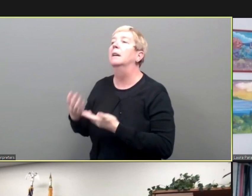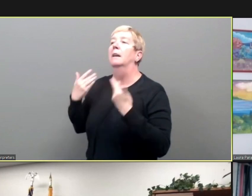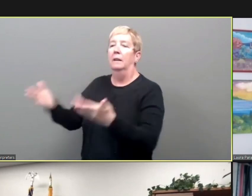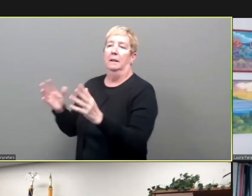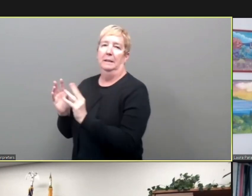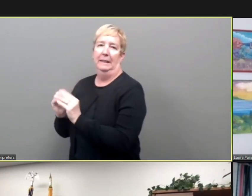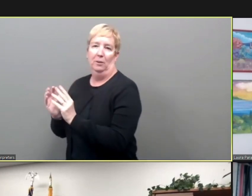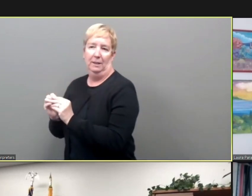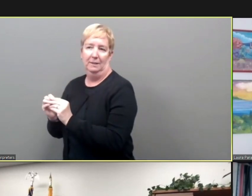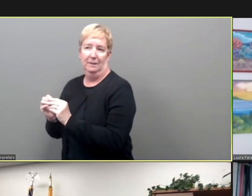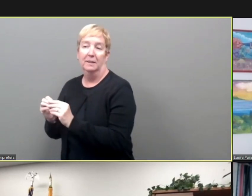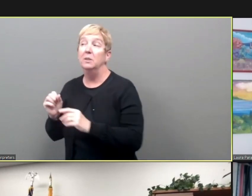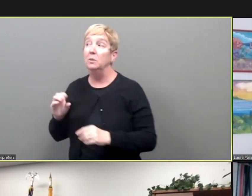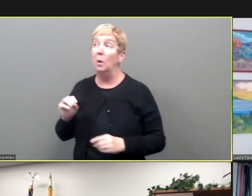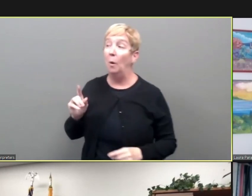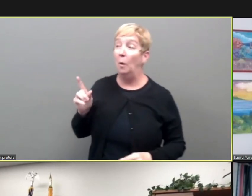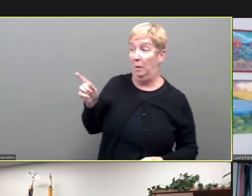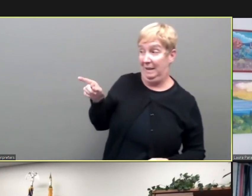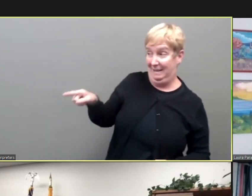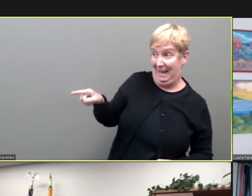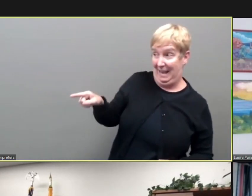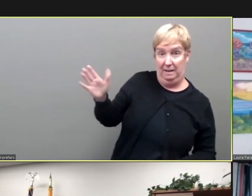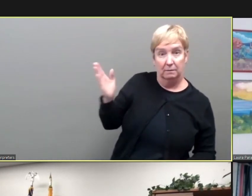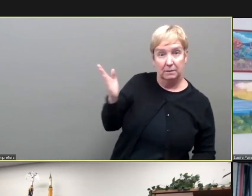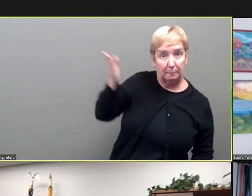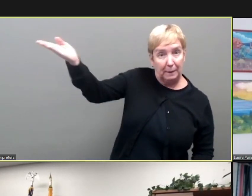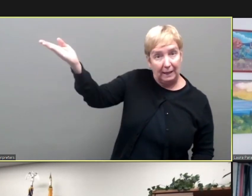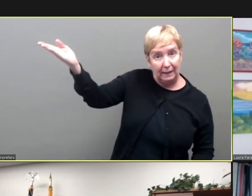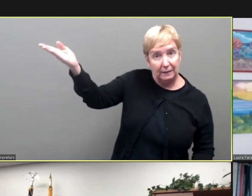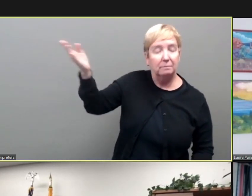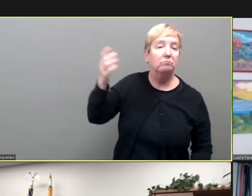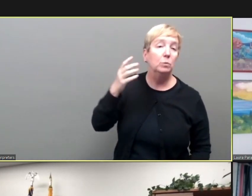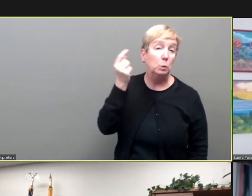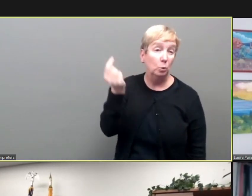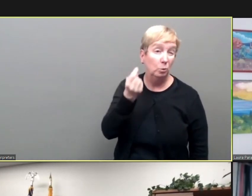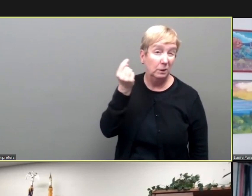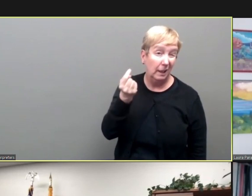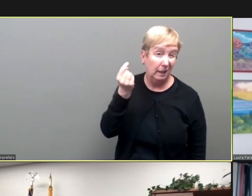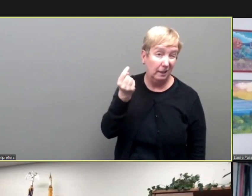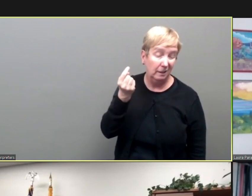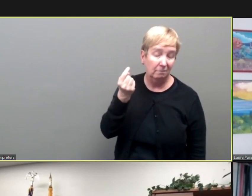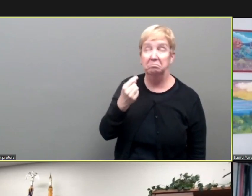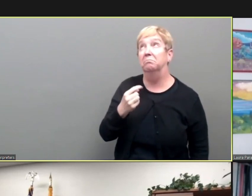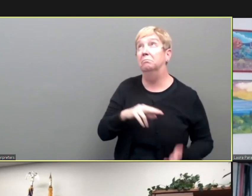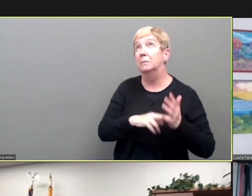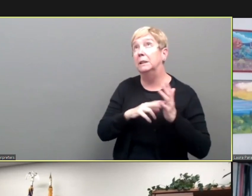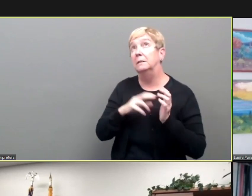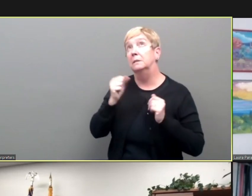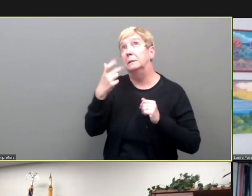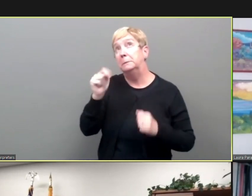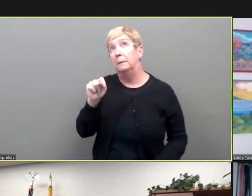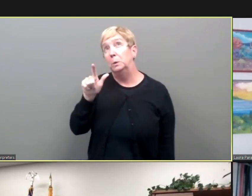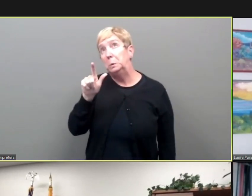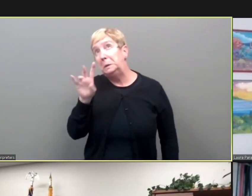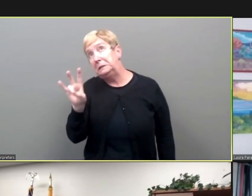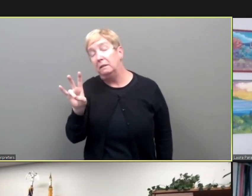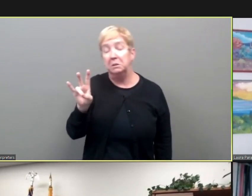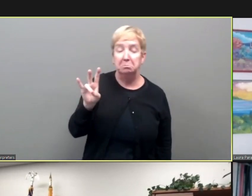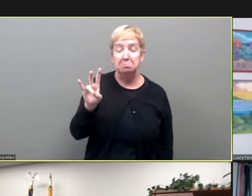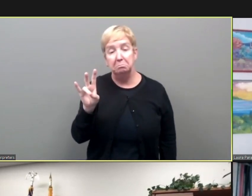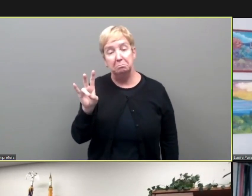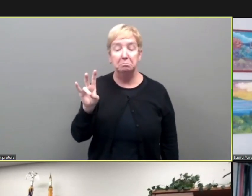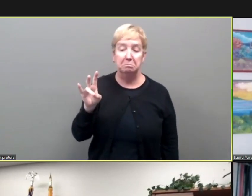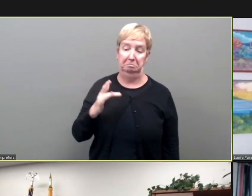so if they submitted it a couple days ago, that would have been September 27th. Just